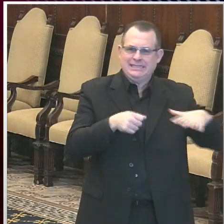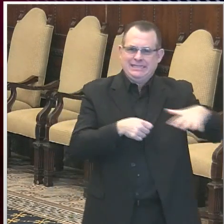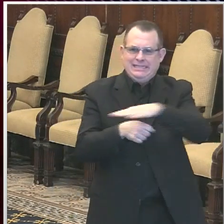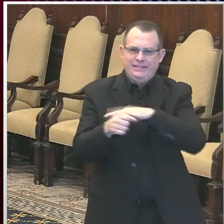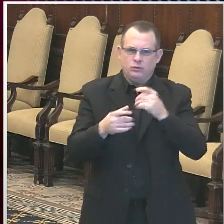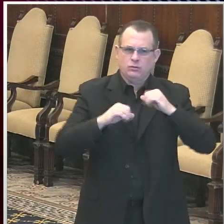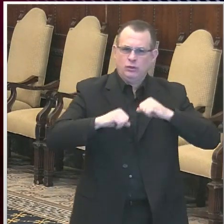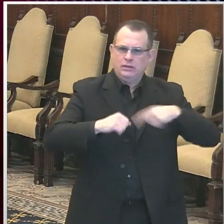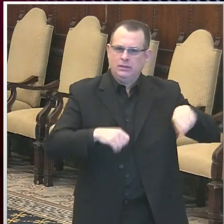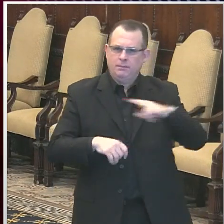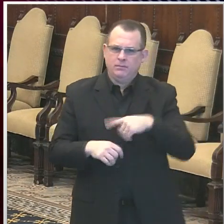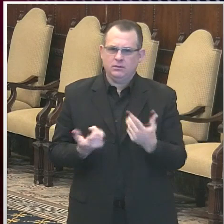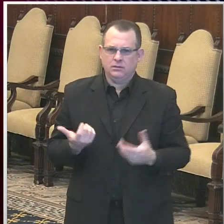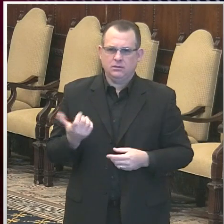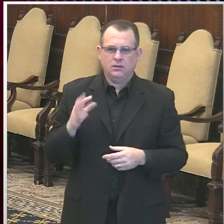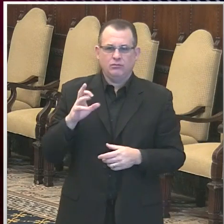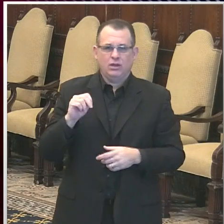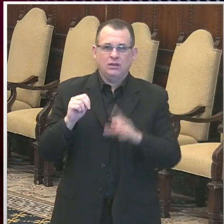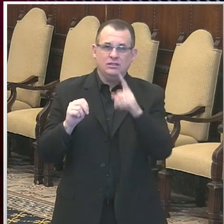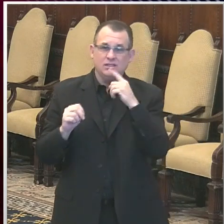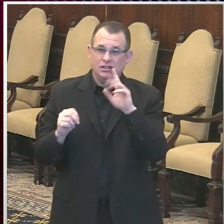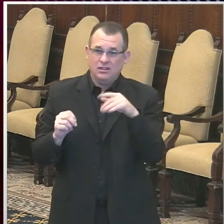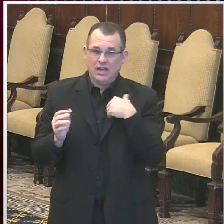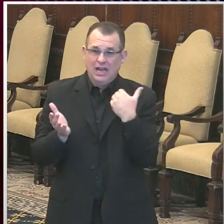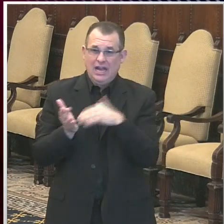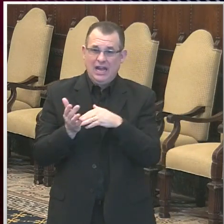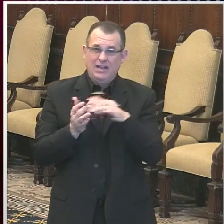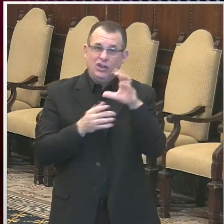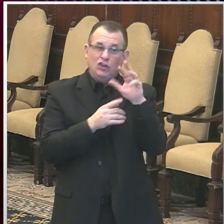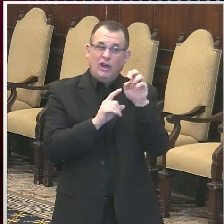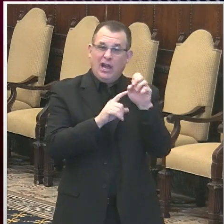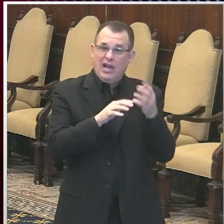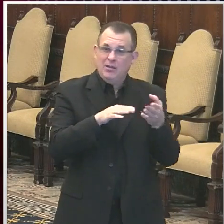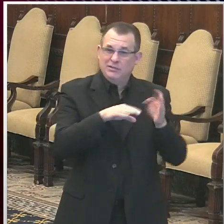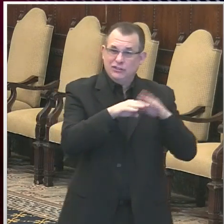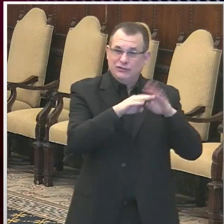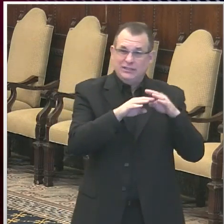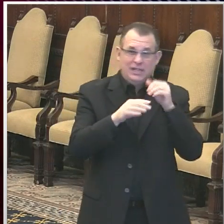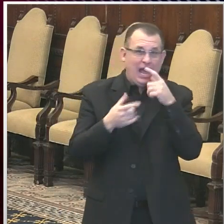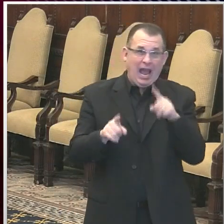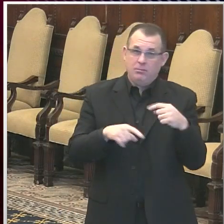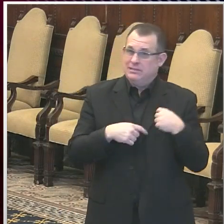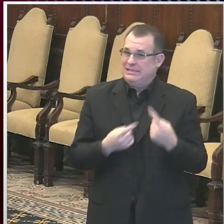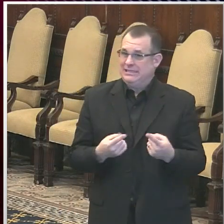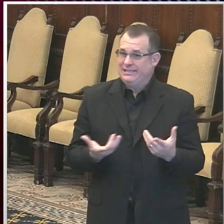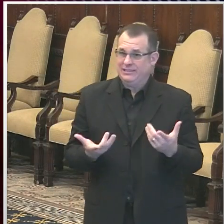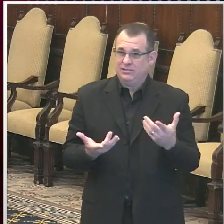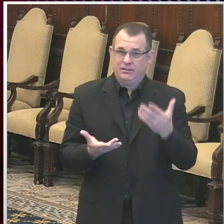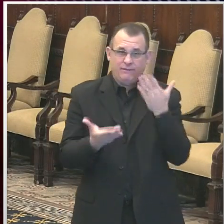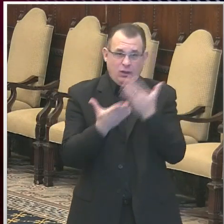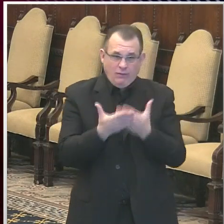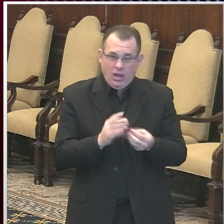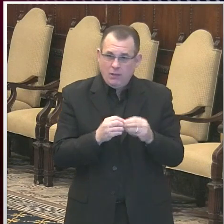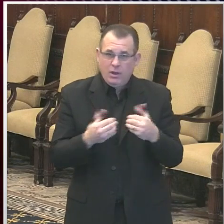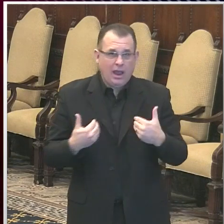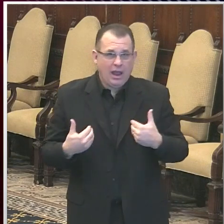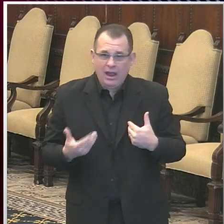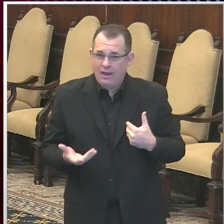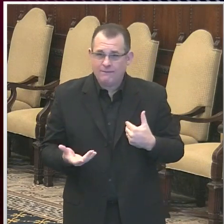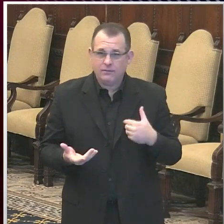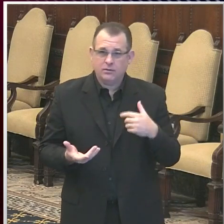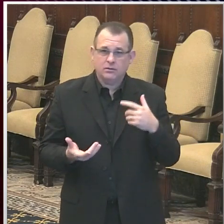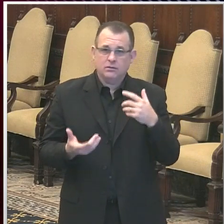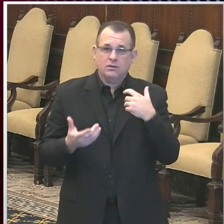Again, we haven't seen crime increase in those commercial corridors. We are aware that there are some